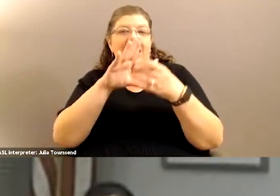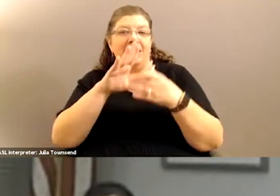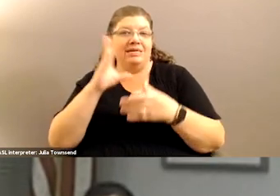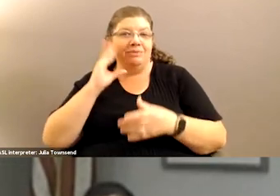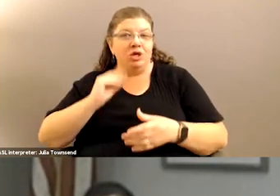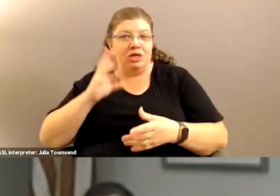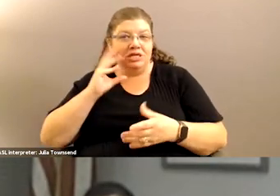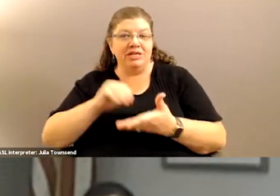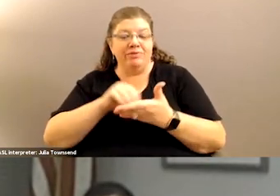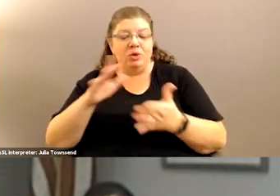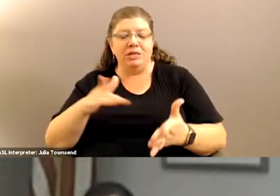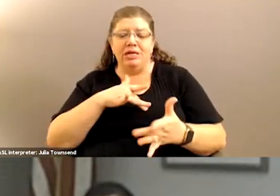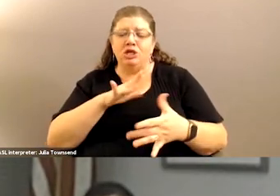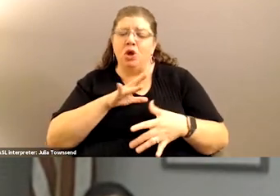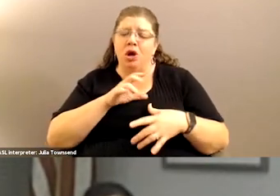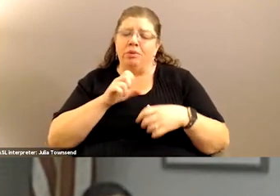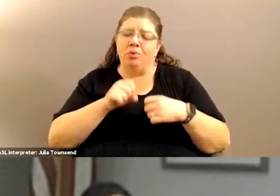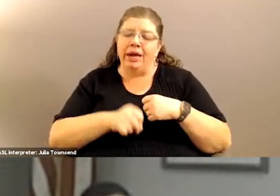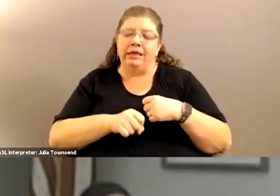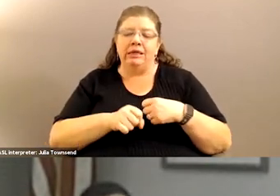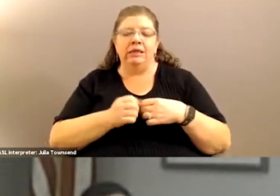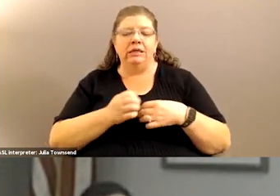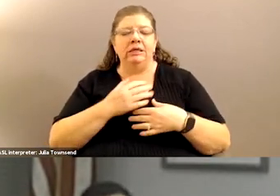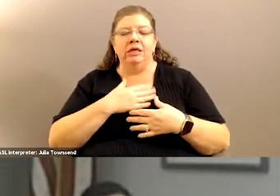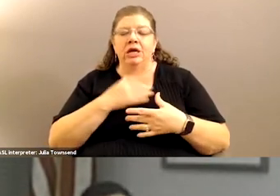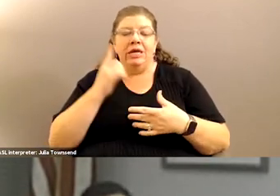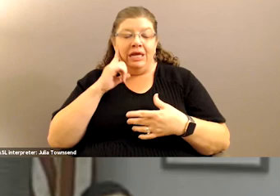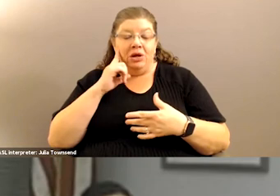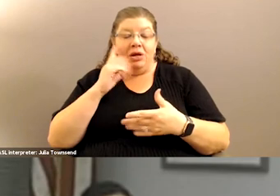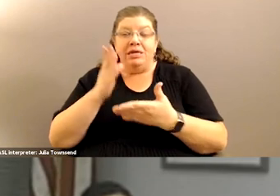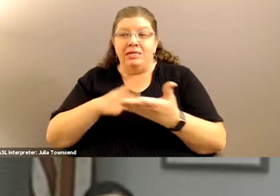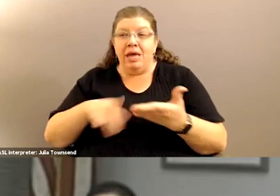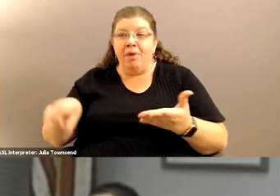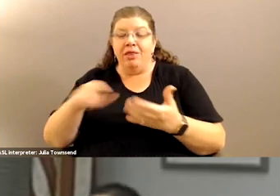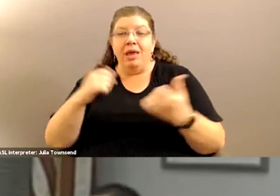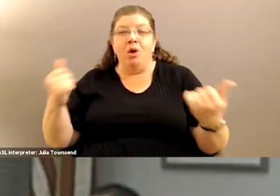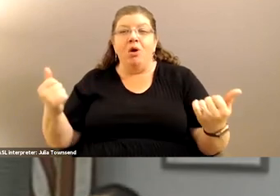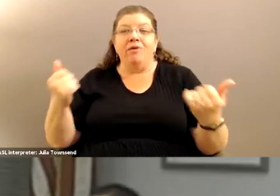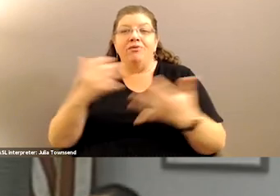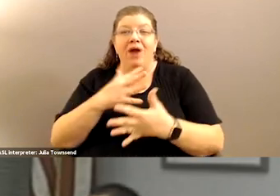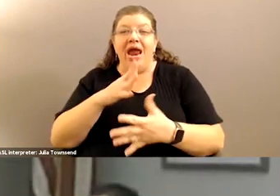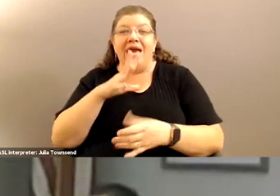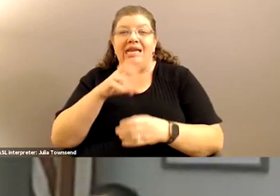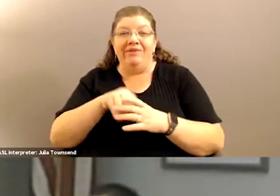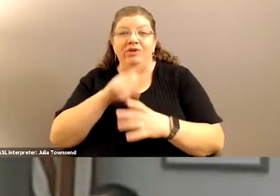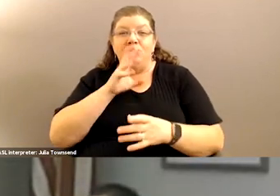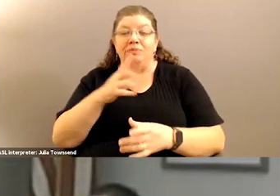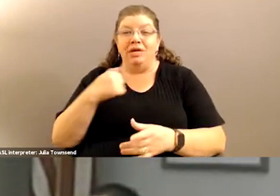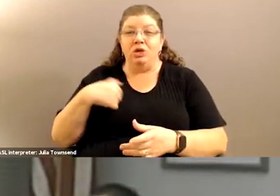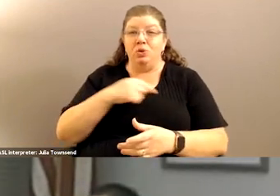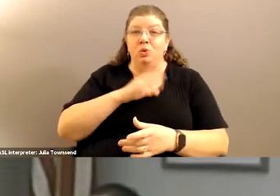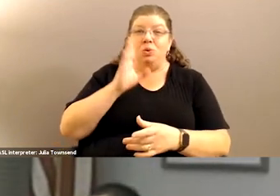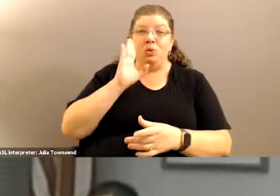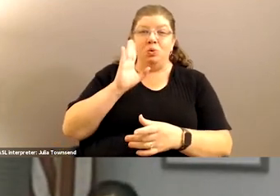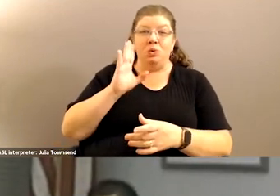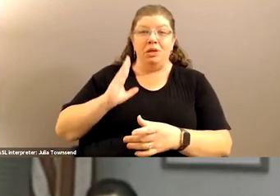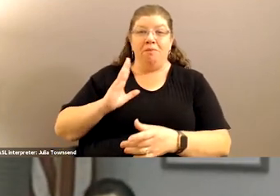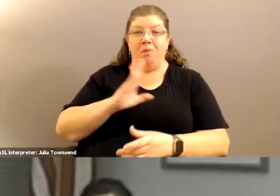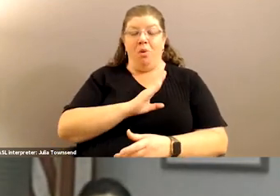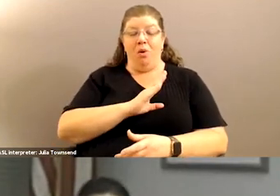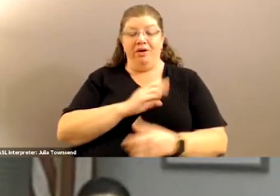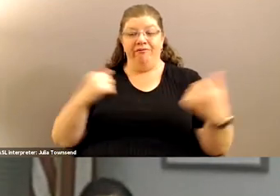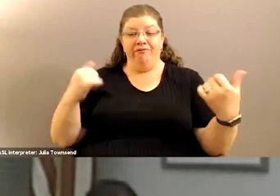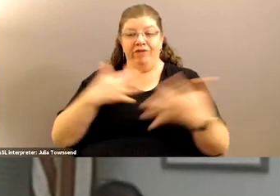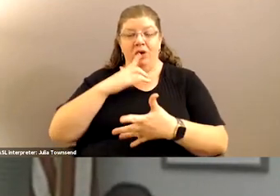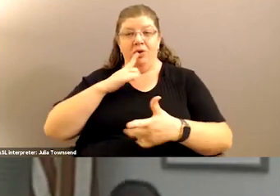heartbreaking to hear that some are afraid to speak even to the board uh for fear of retaliation but